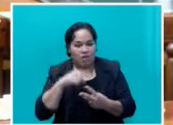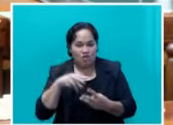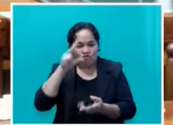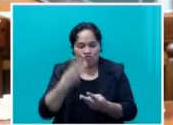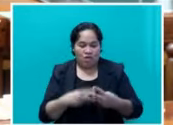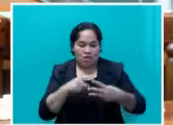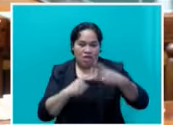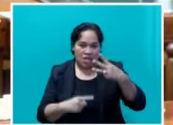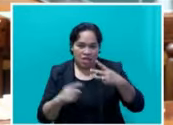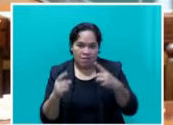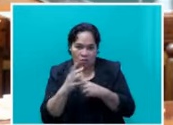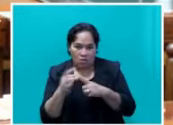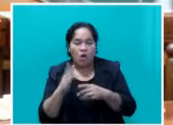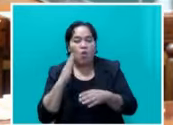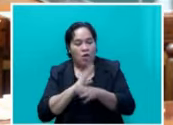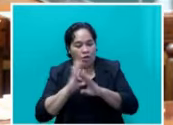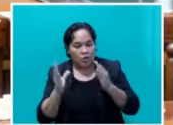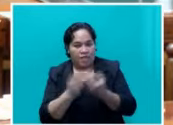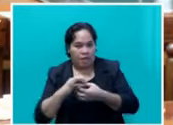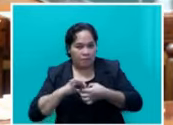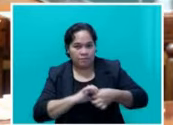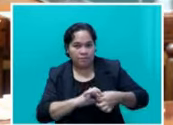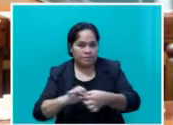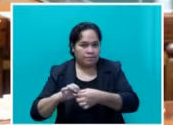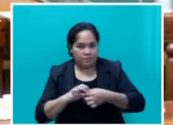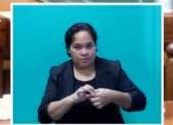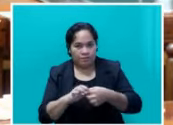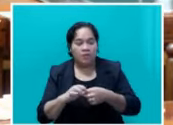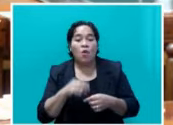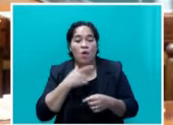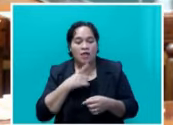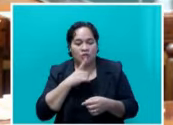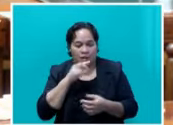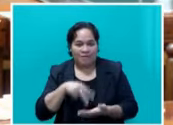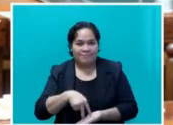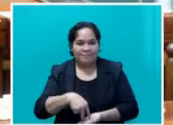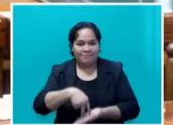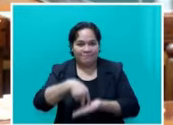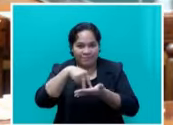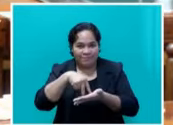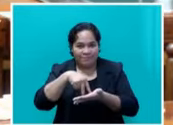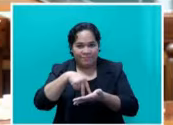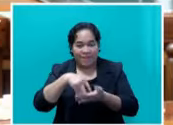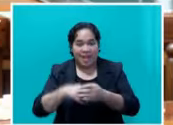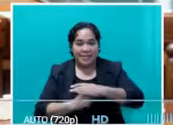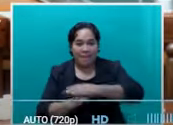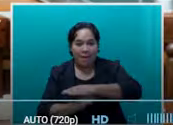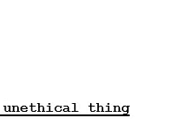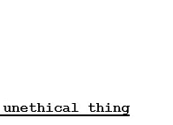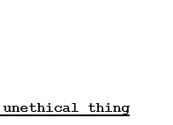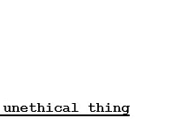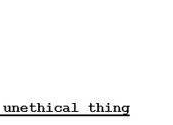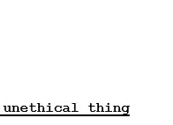stool working together so that it could stand with stability, and it